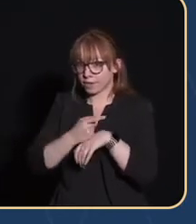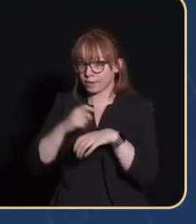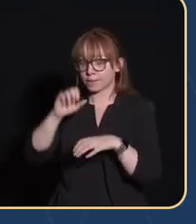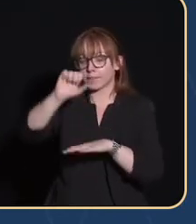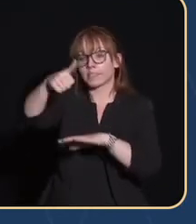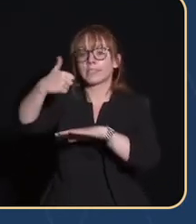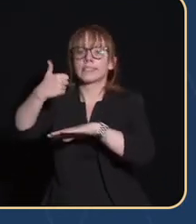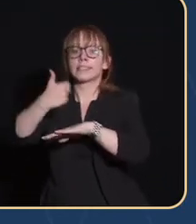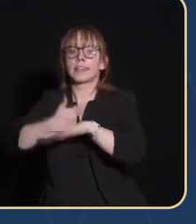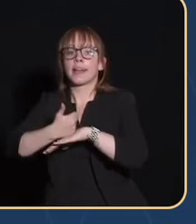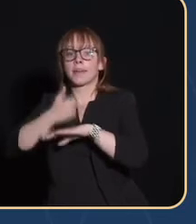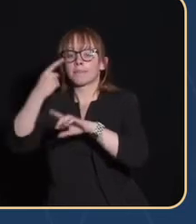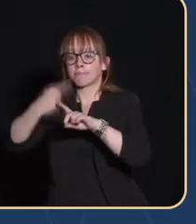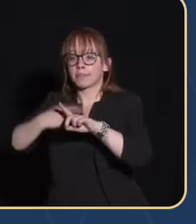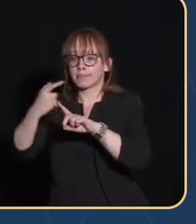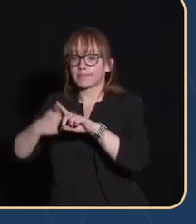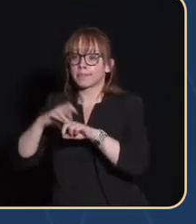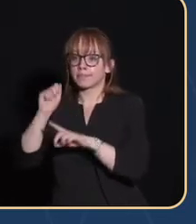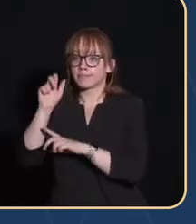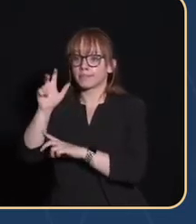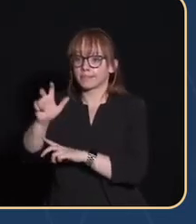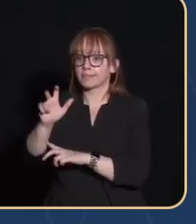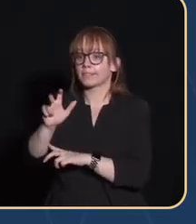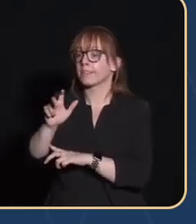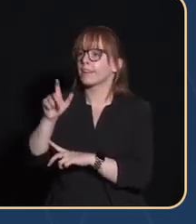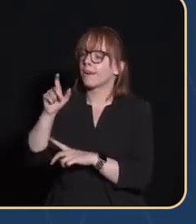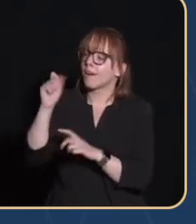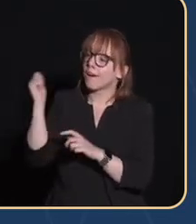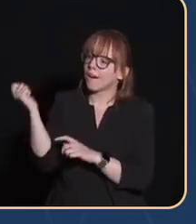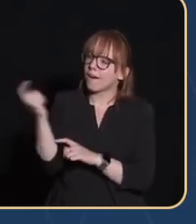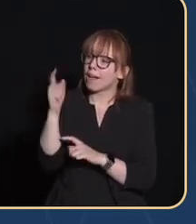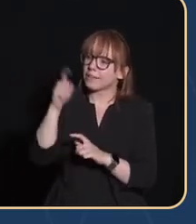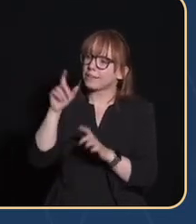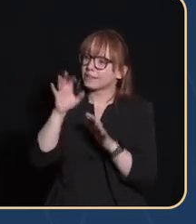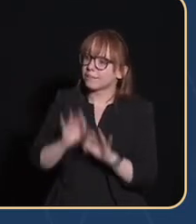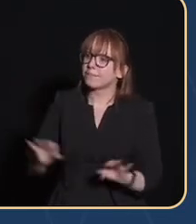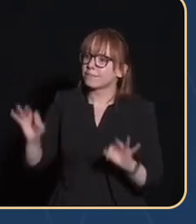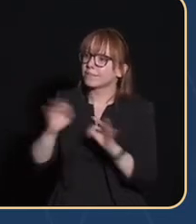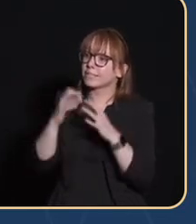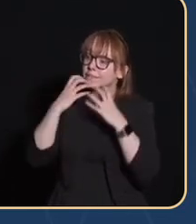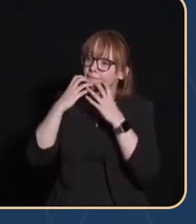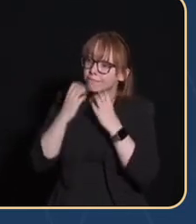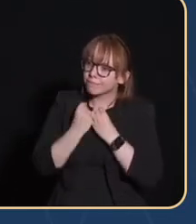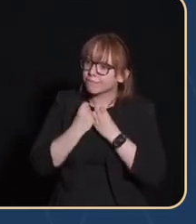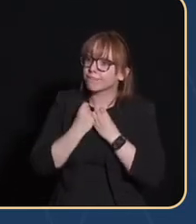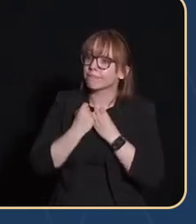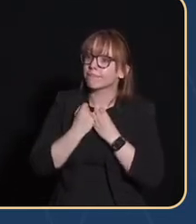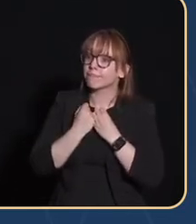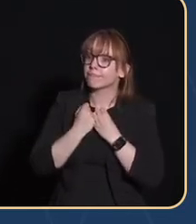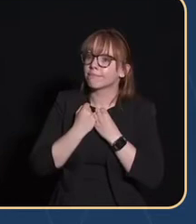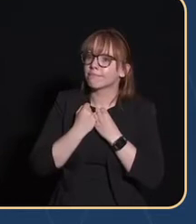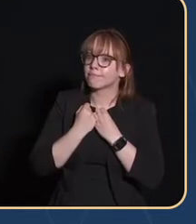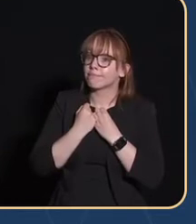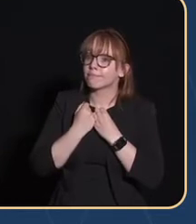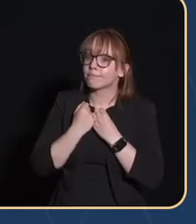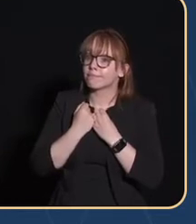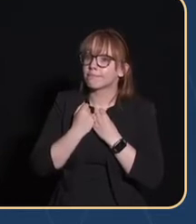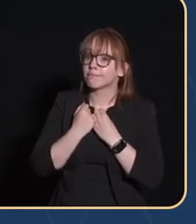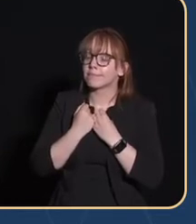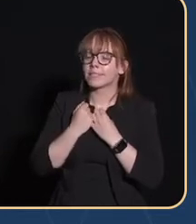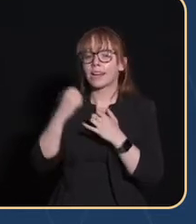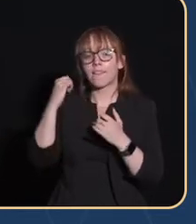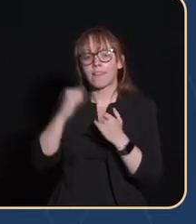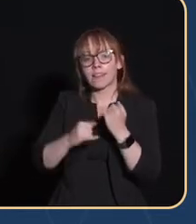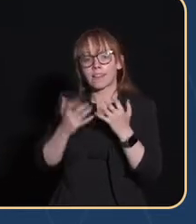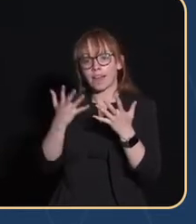giving effort. Every single gift matters. Just think of the students that we're going to support right now. The last thing I'd like to say before